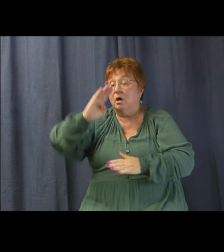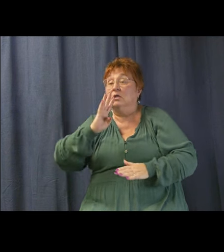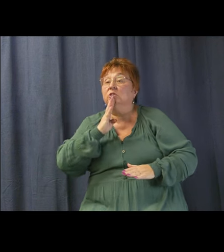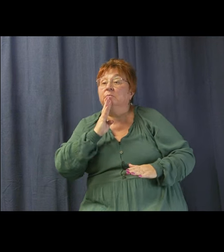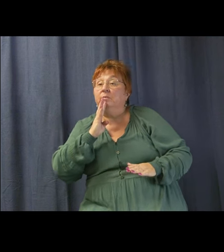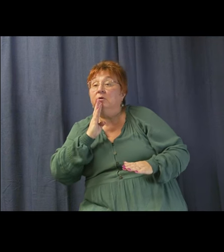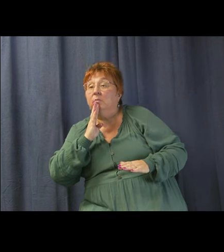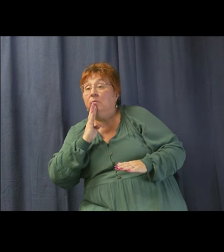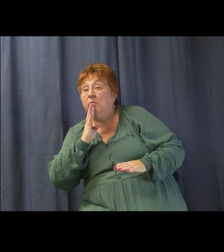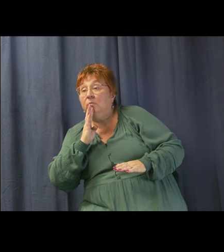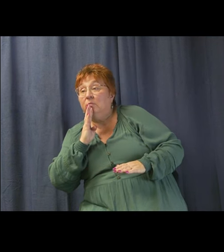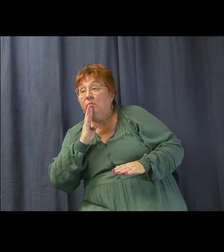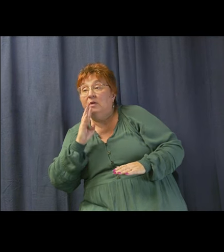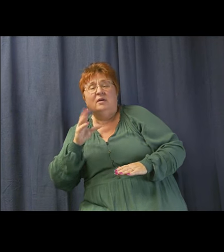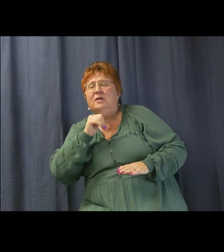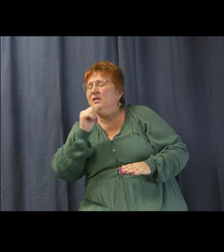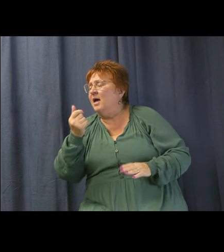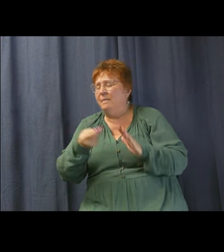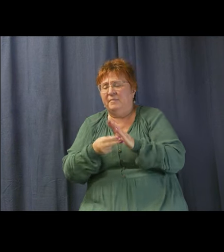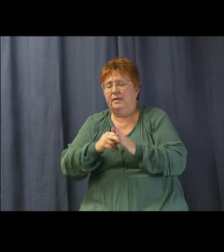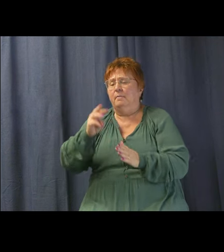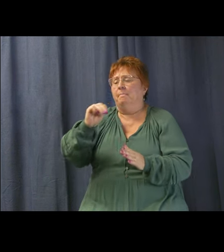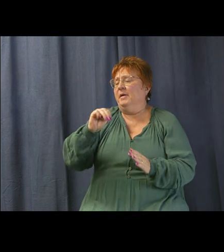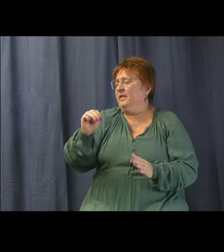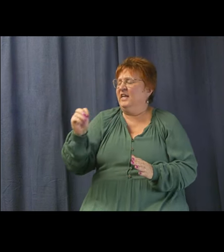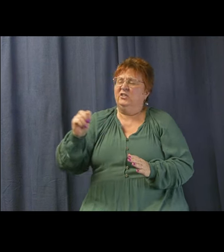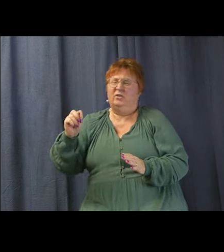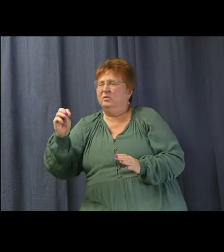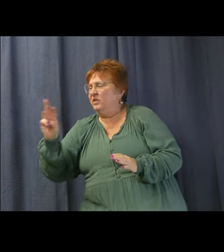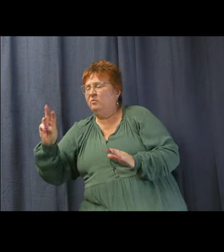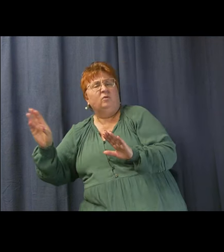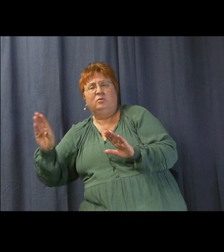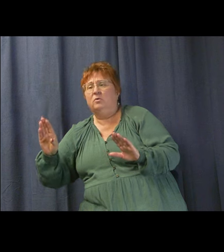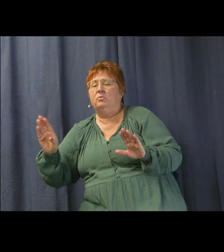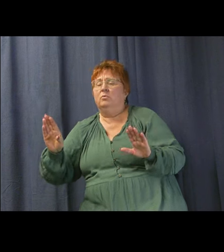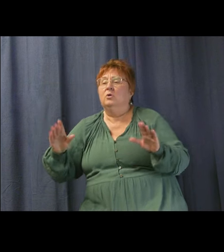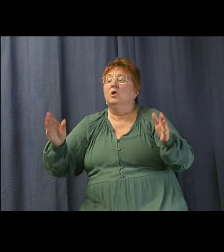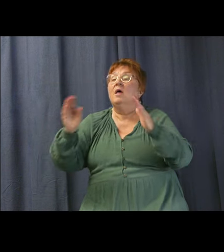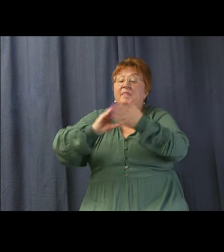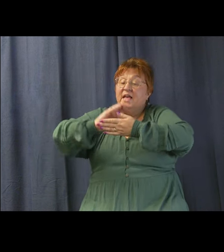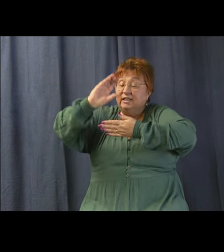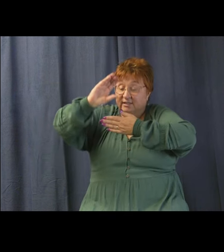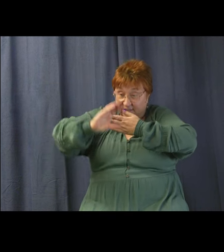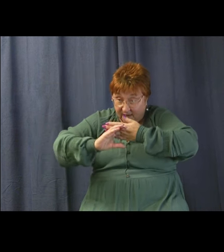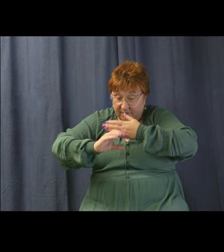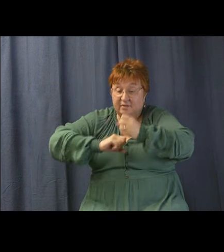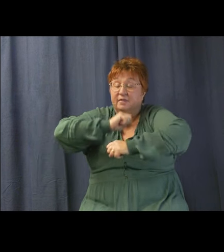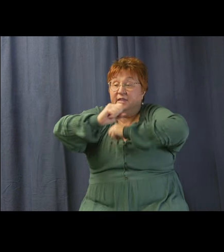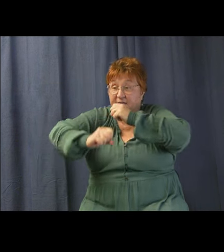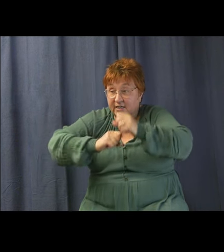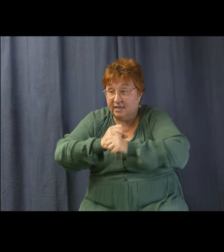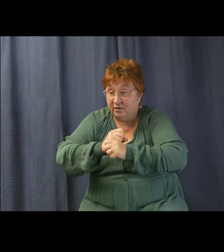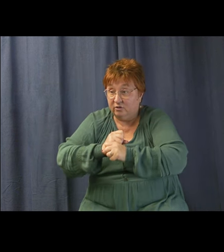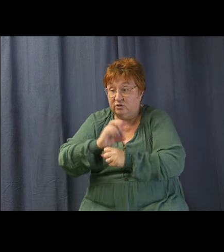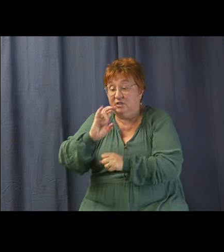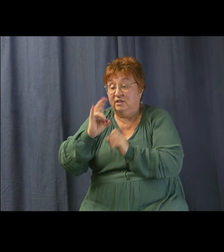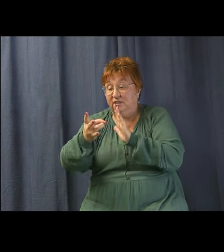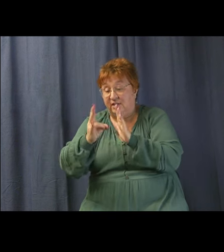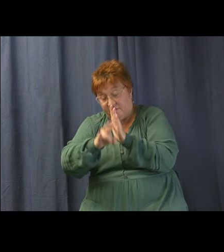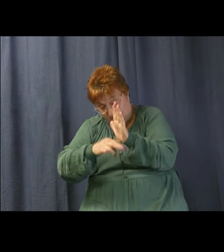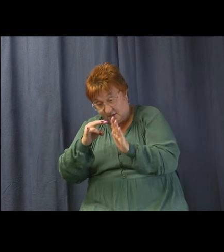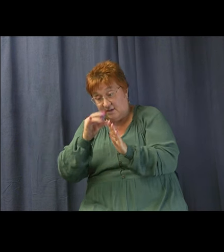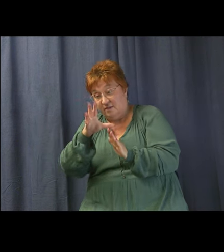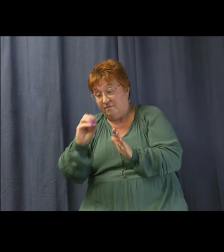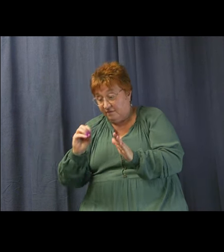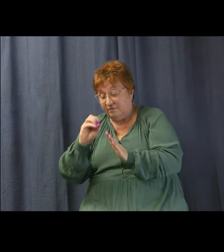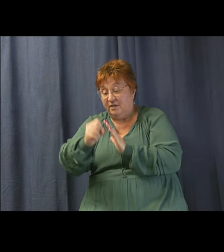He's not talking about Monday, Tuesday, Wednesday. He's talking about the Sabbath days, the years of the Jubilee, the Shemitah year.